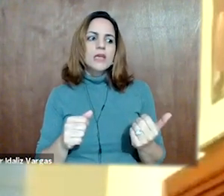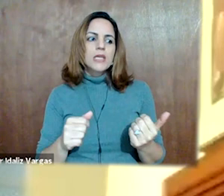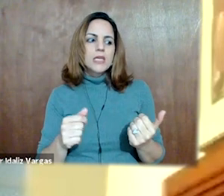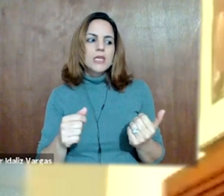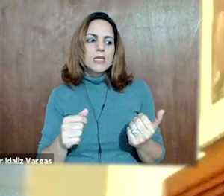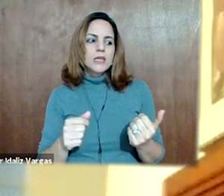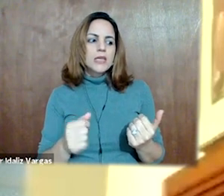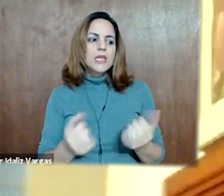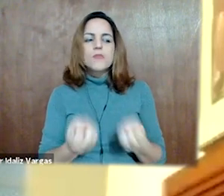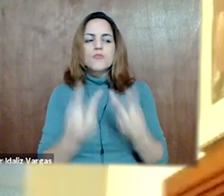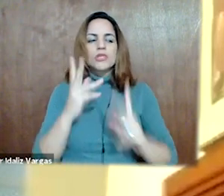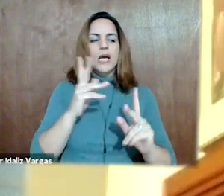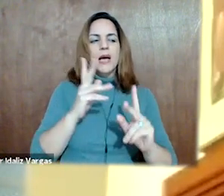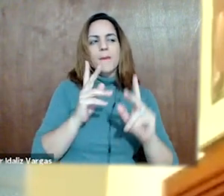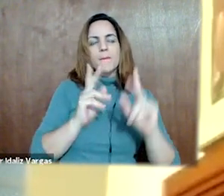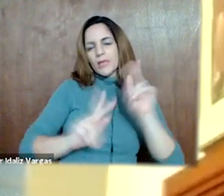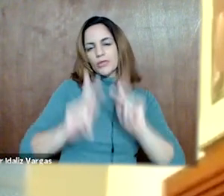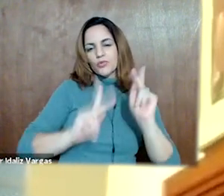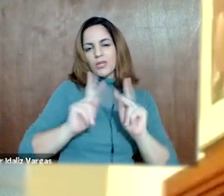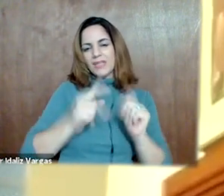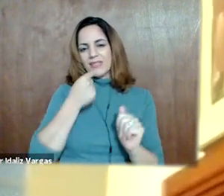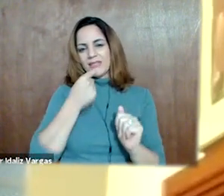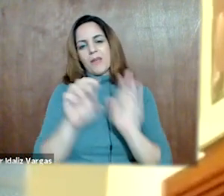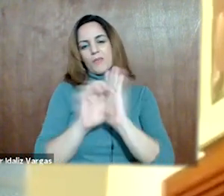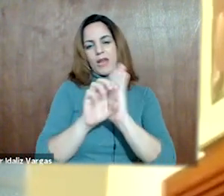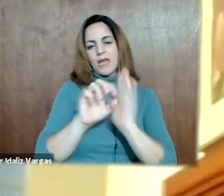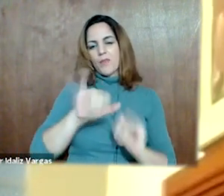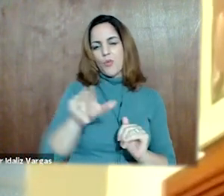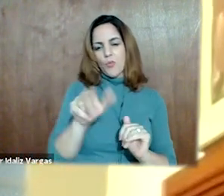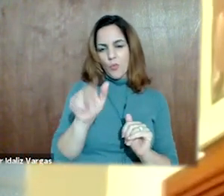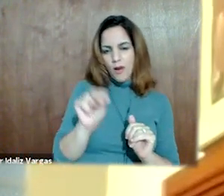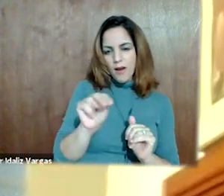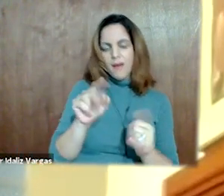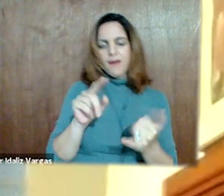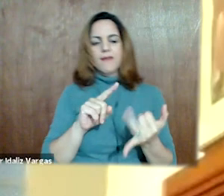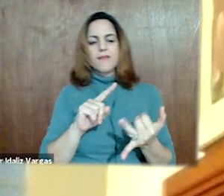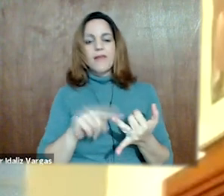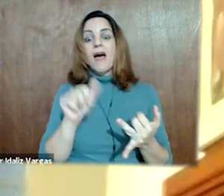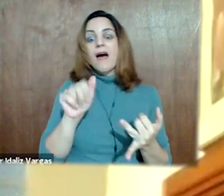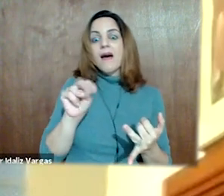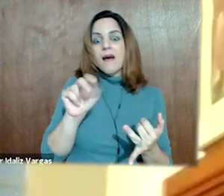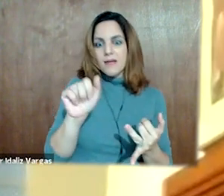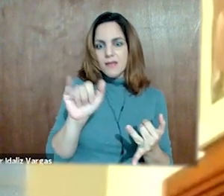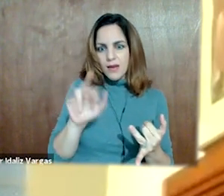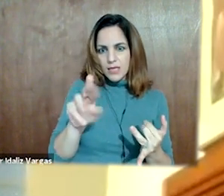several people have said, Juan, Ana Irma, desde la perspective, you know, the perspective from Puerto Rico,